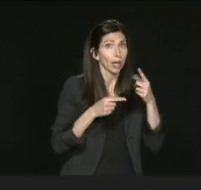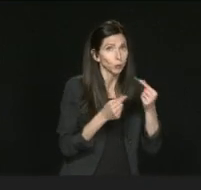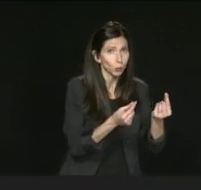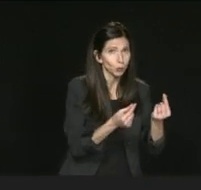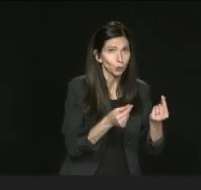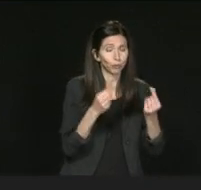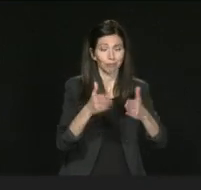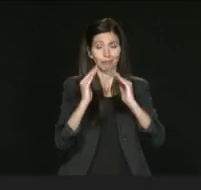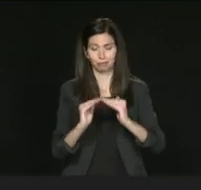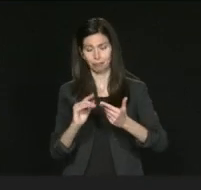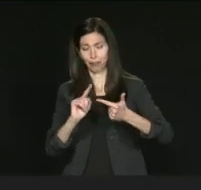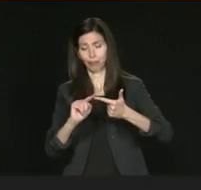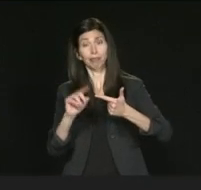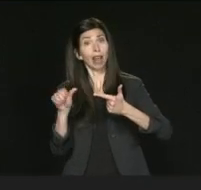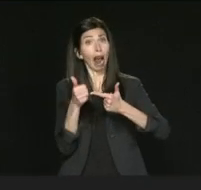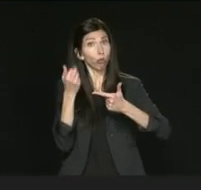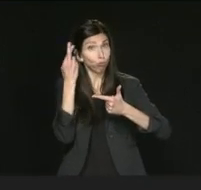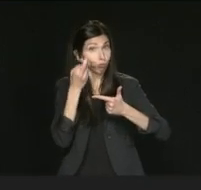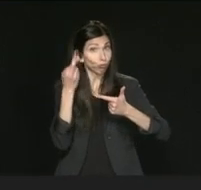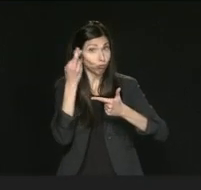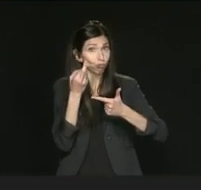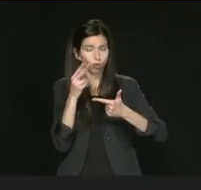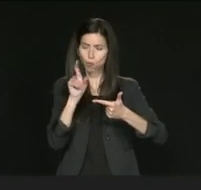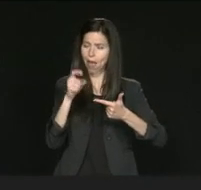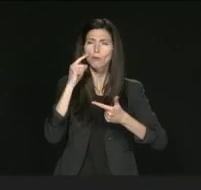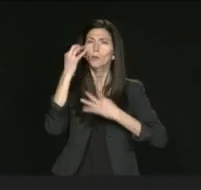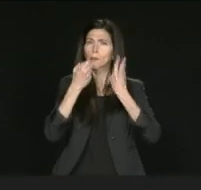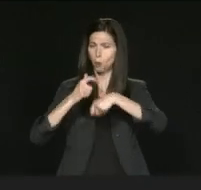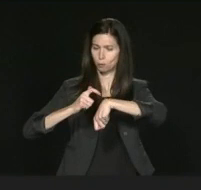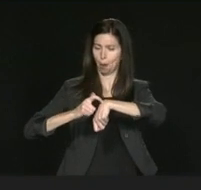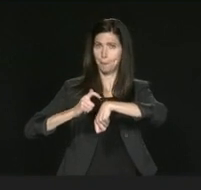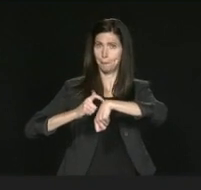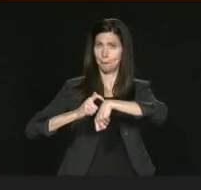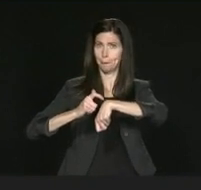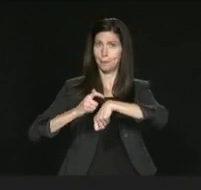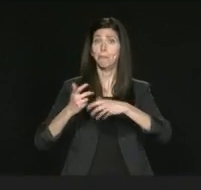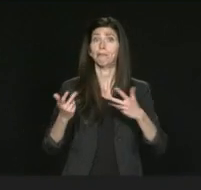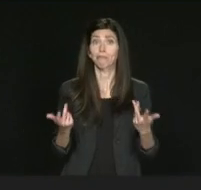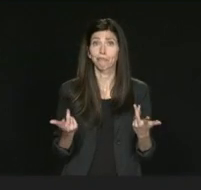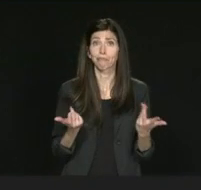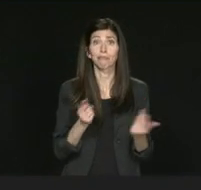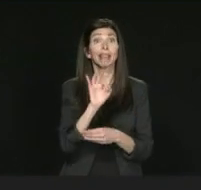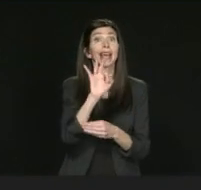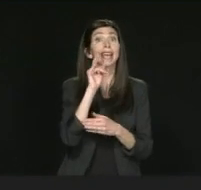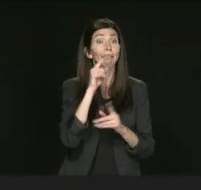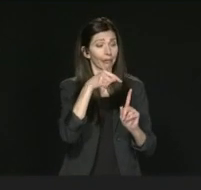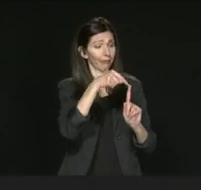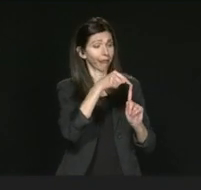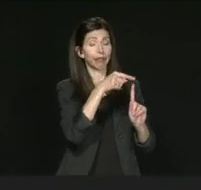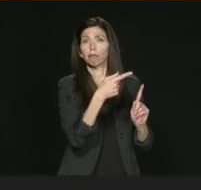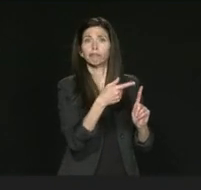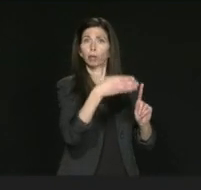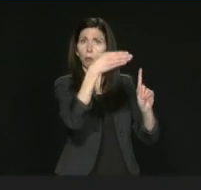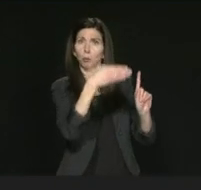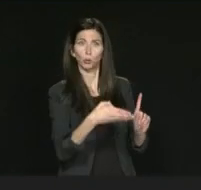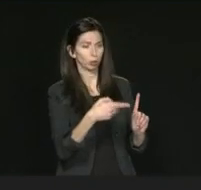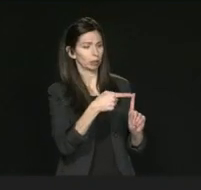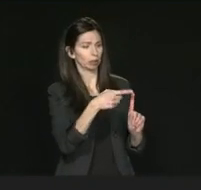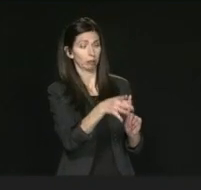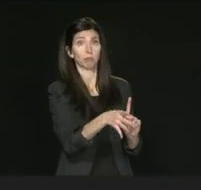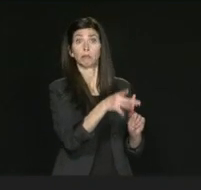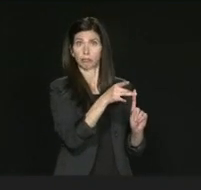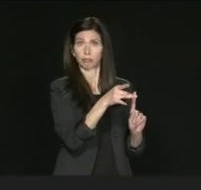because even if someone is contaminated or infected, but it's very early in the incubation period, we may